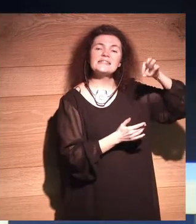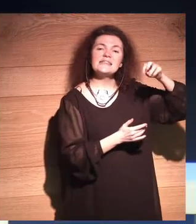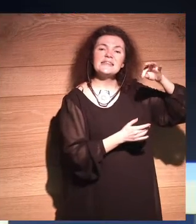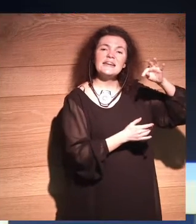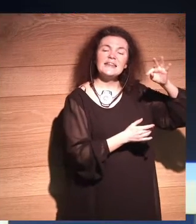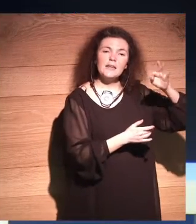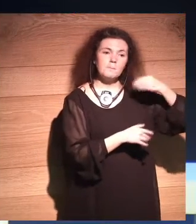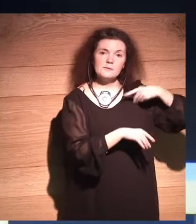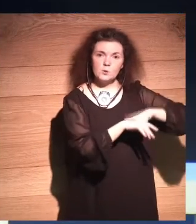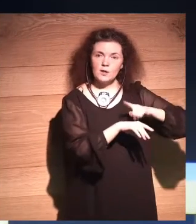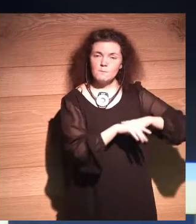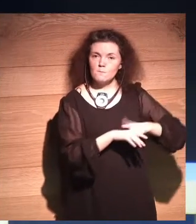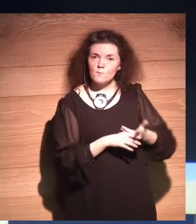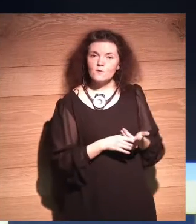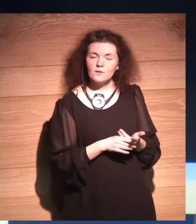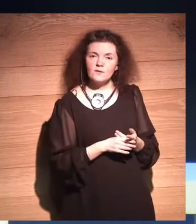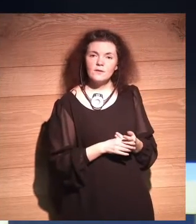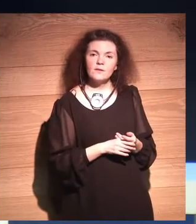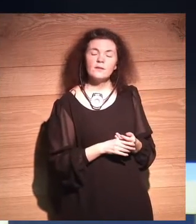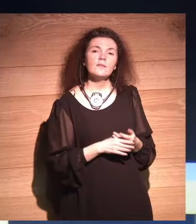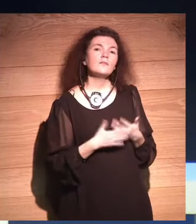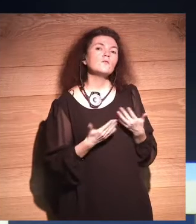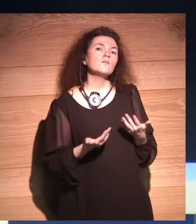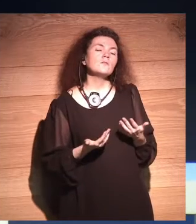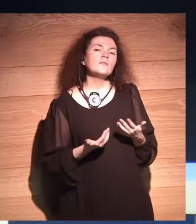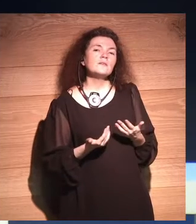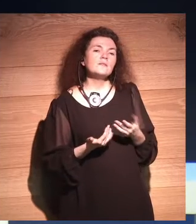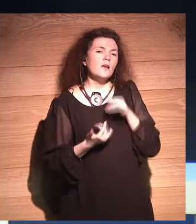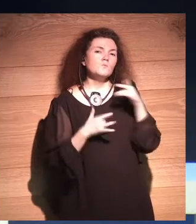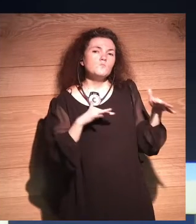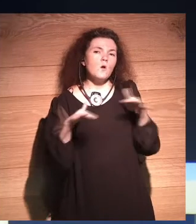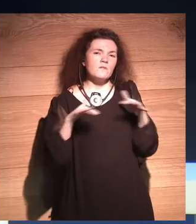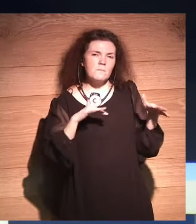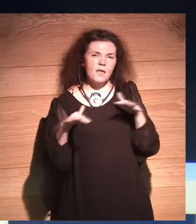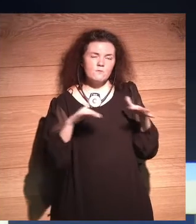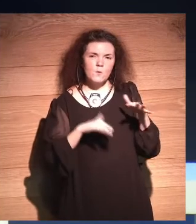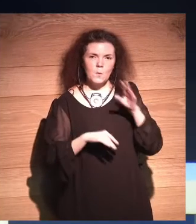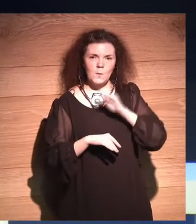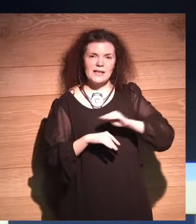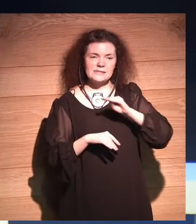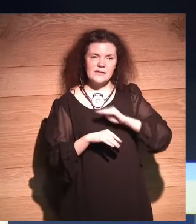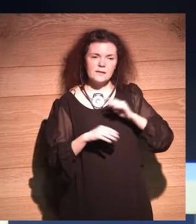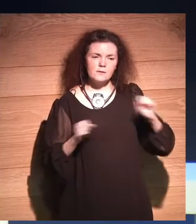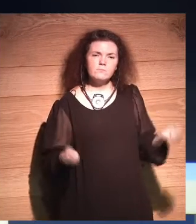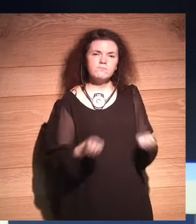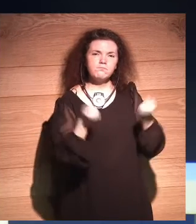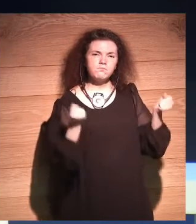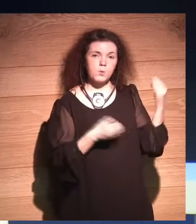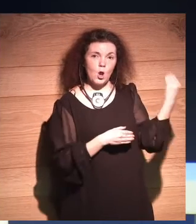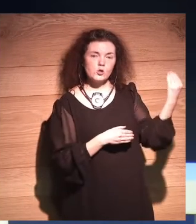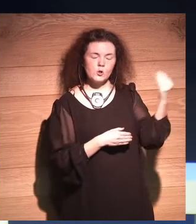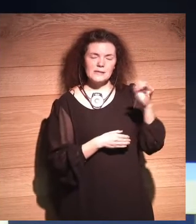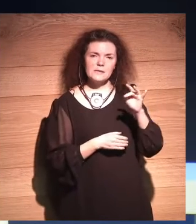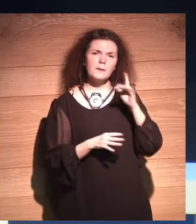of very sort of youth-driven activist movement. But I think the important thing is